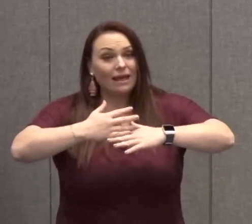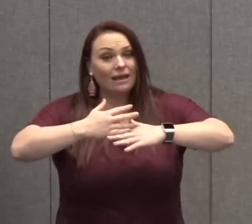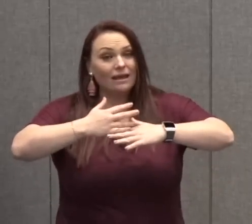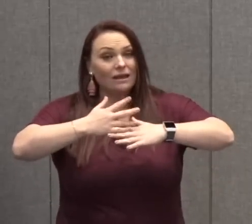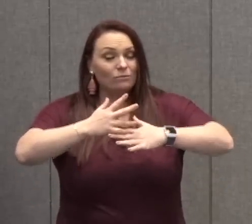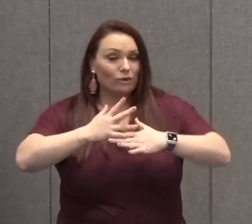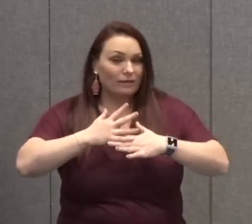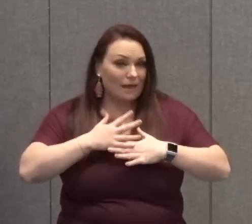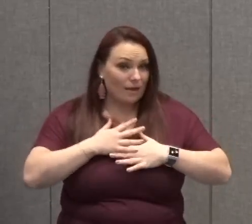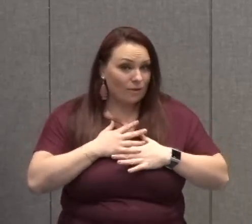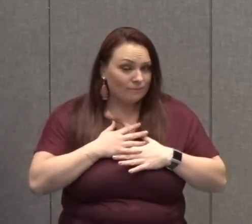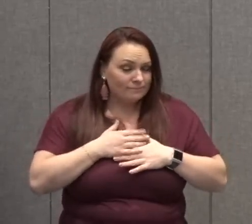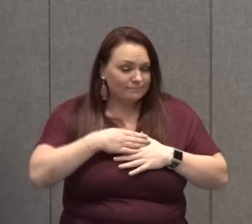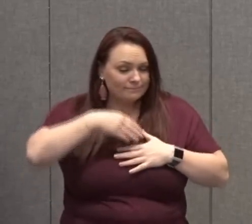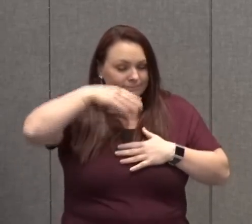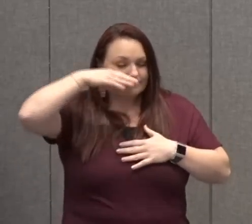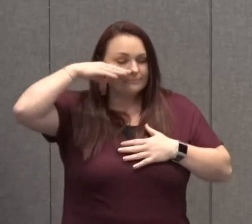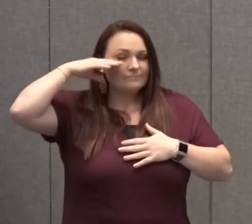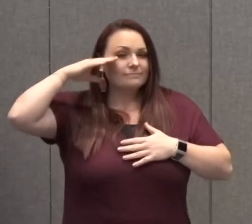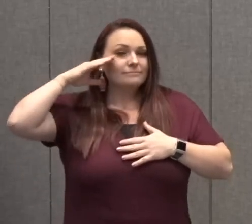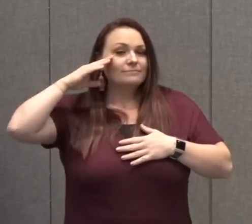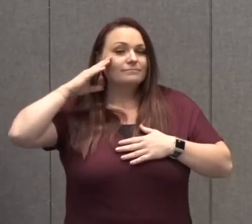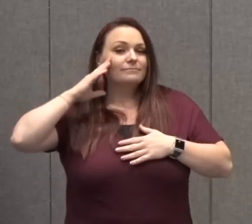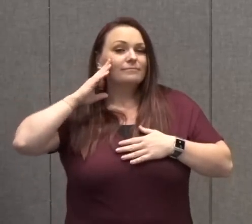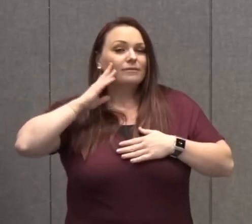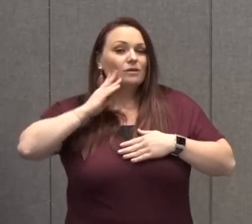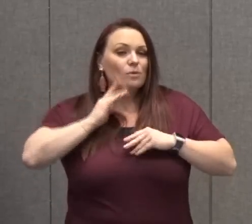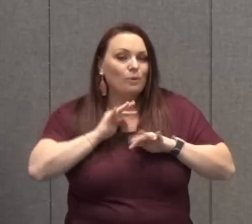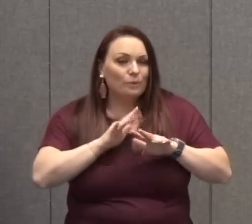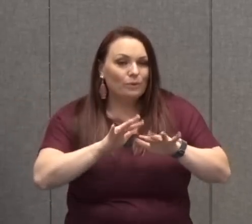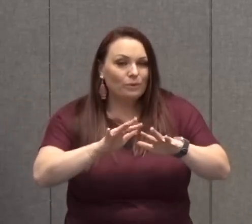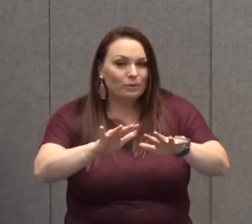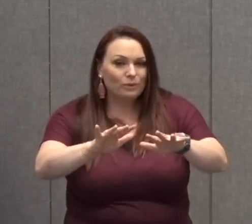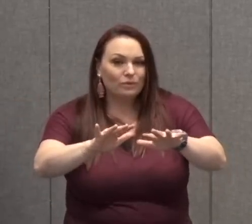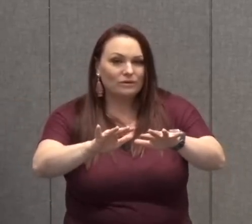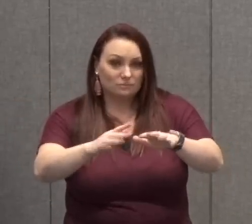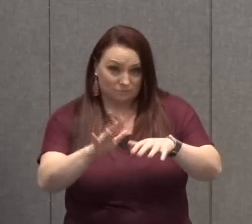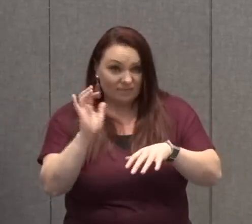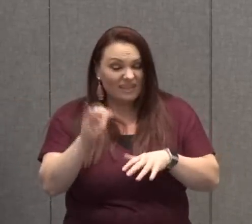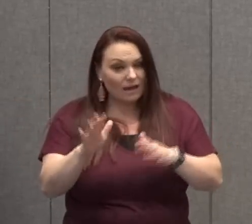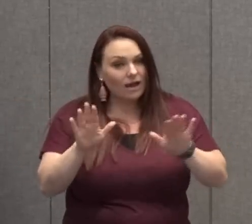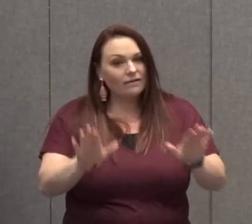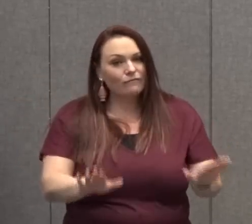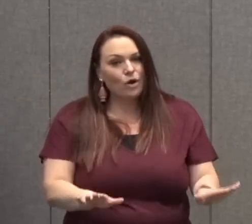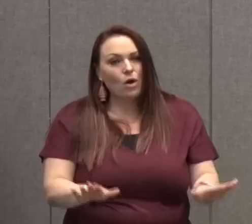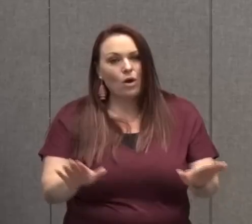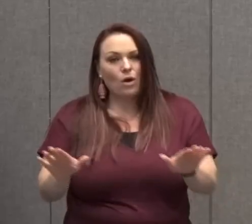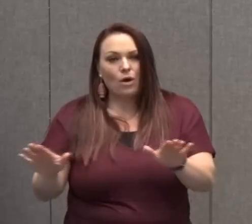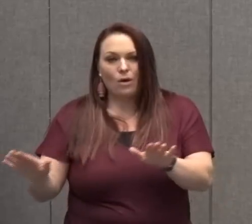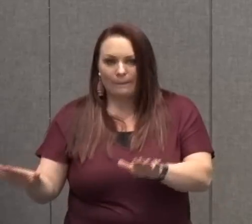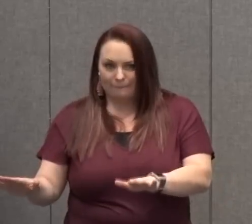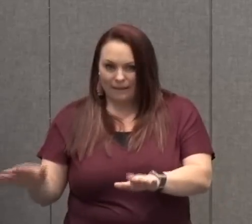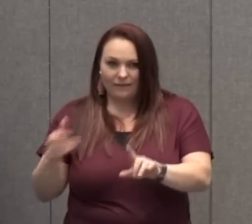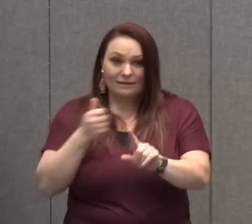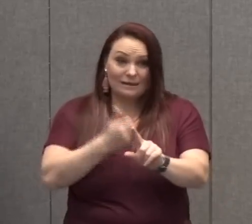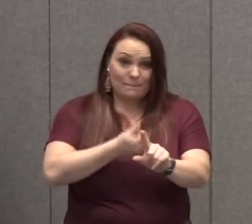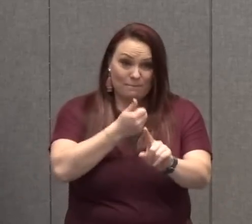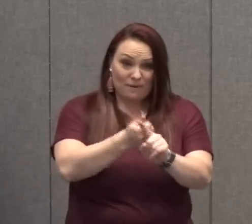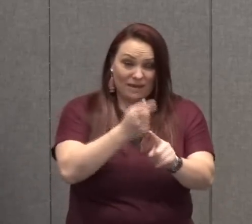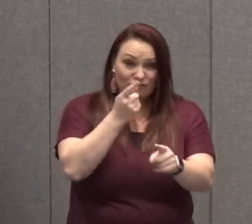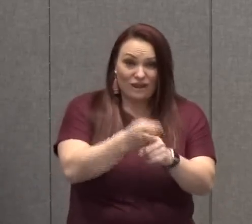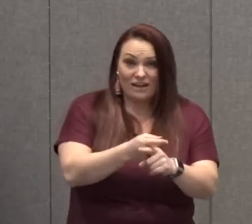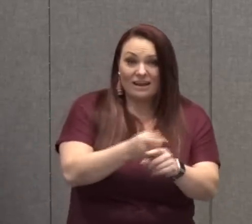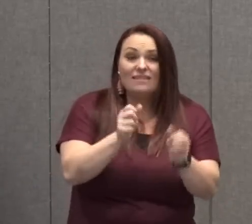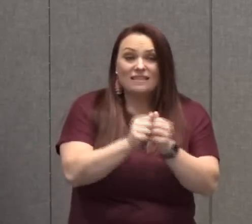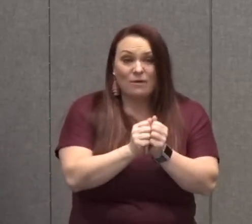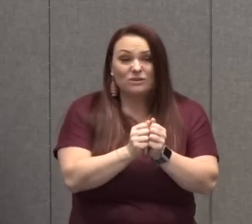So. In through your nose, out through your mouth. Just kind of that calming effect. Yeah, yeah. So that